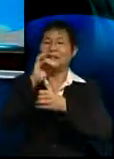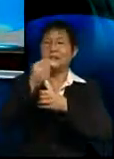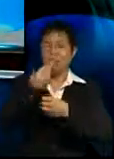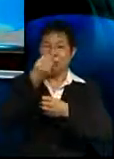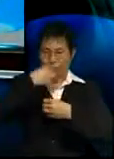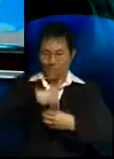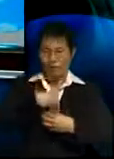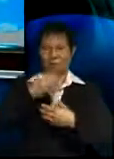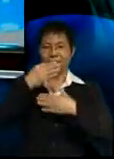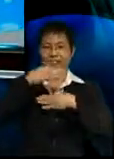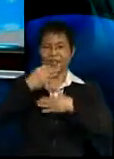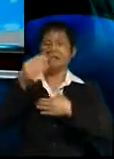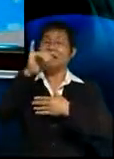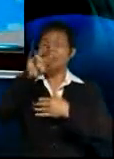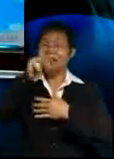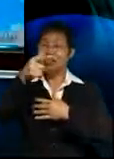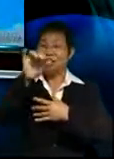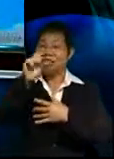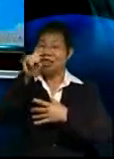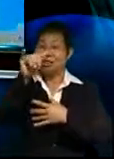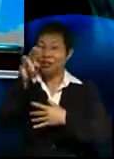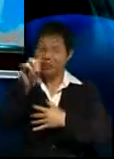ingestion. Ingestion.